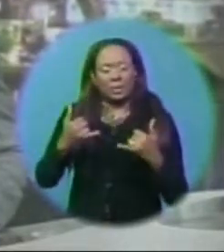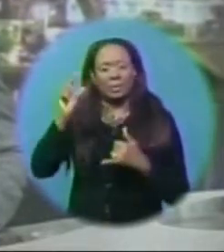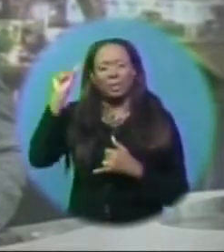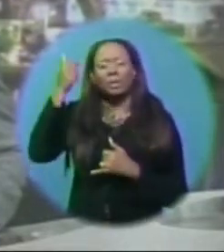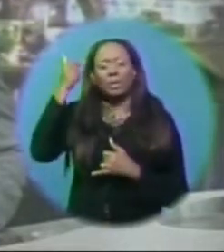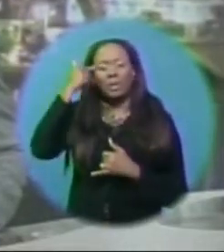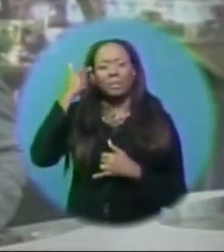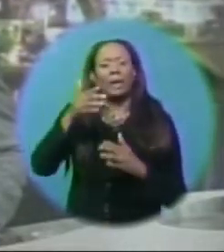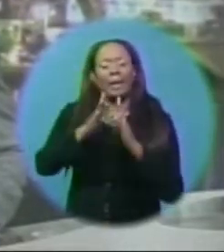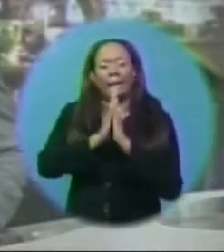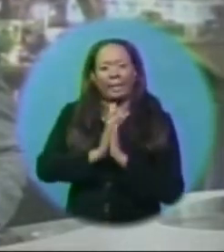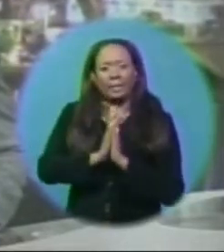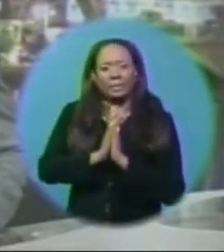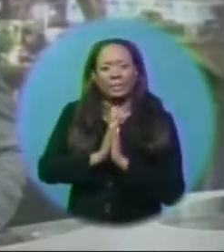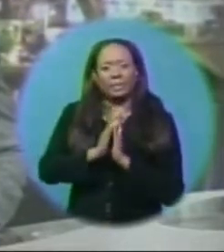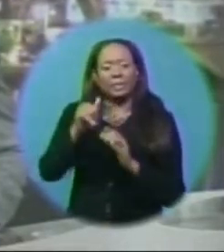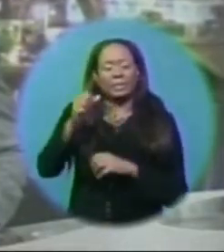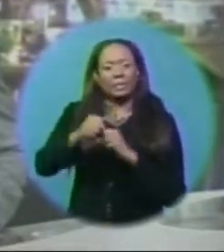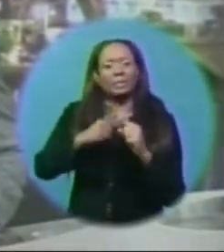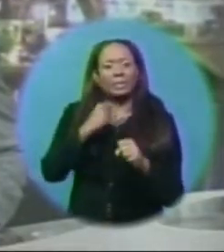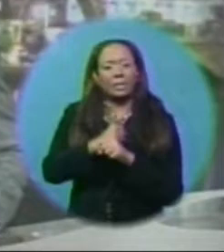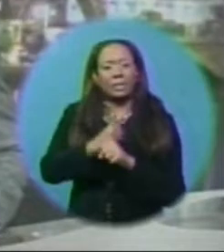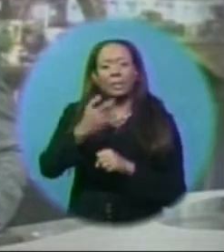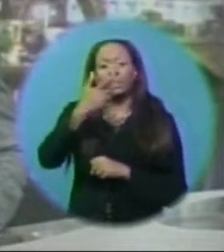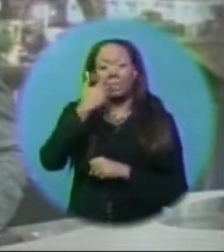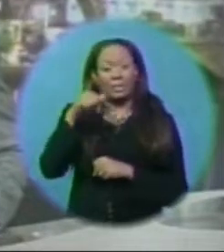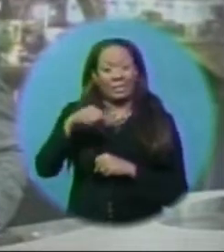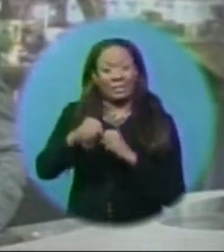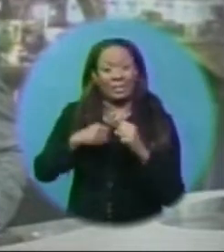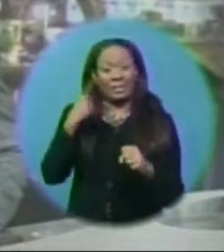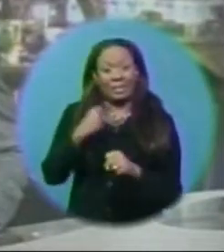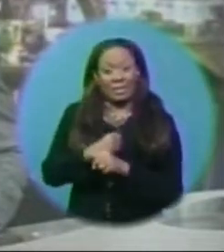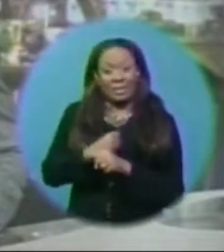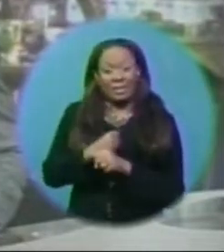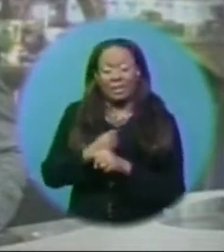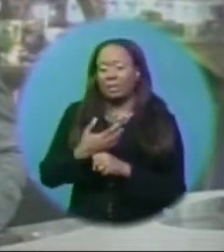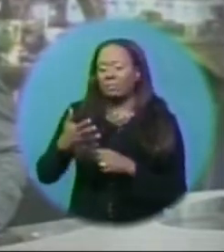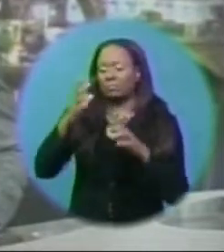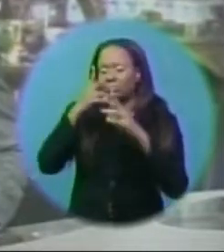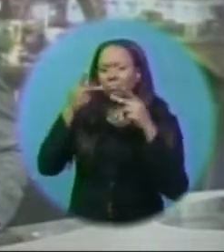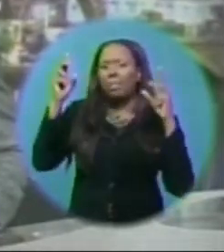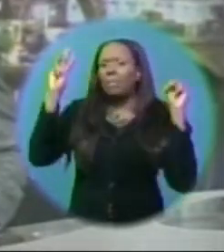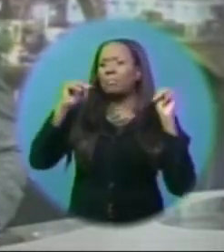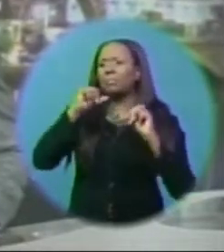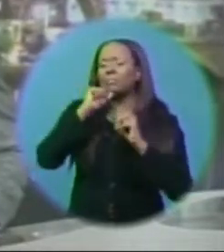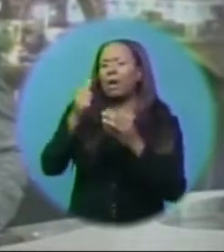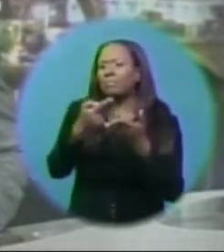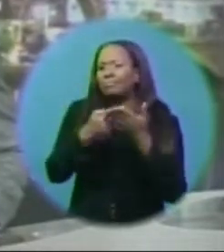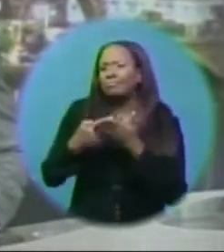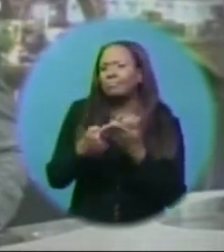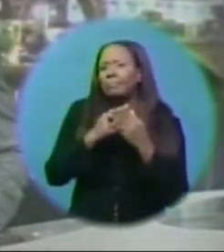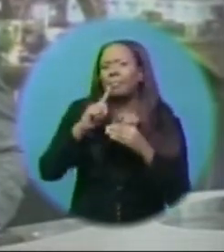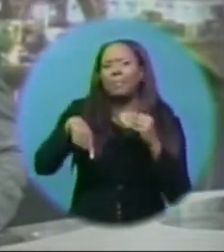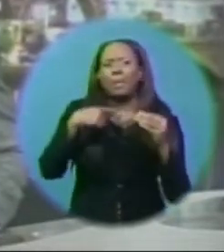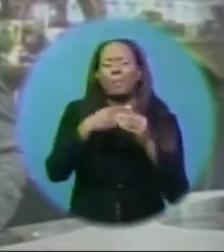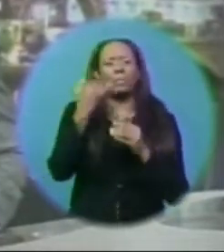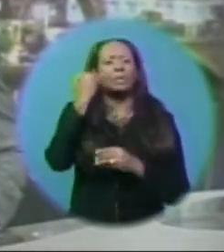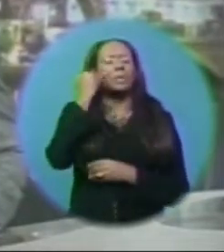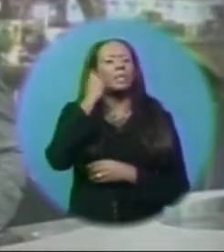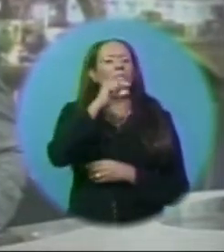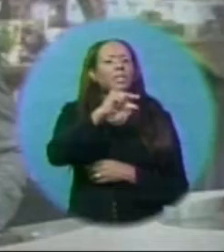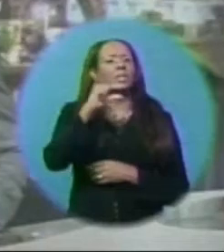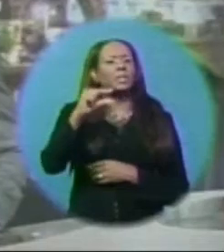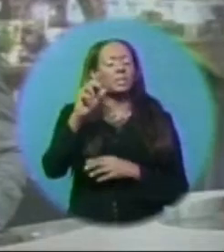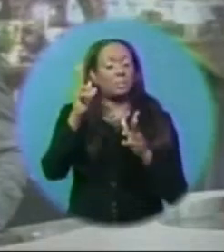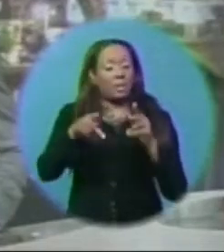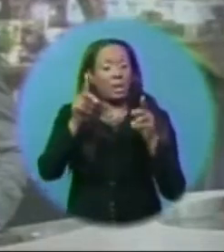Chastanet-led government. Earlier this year, Prime Minister Chastanet refused to be drawn into a discussion on whether the GG had been asked to resign,